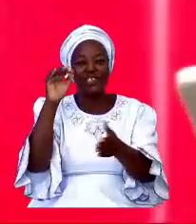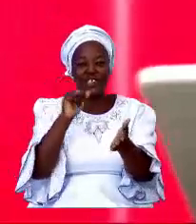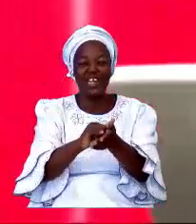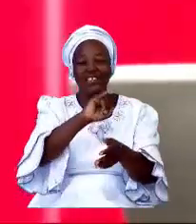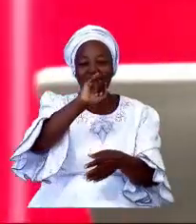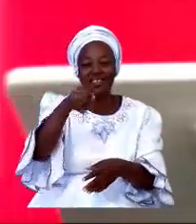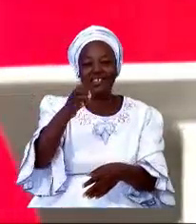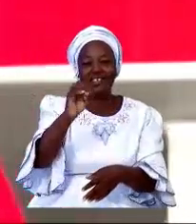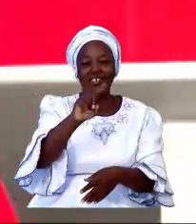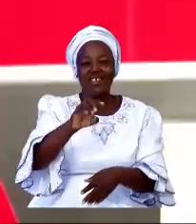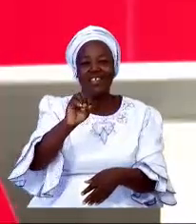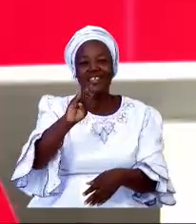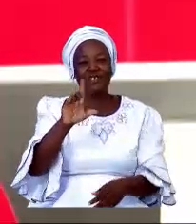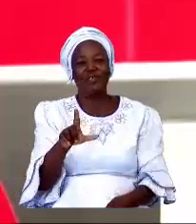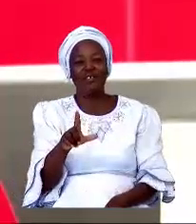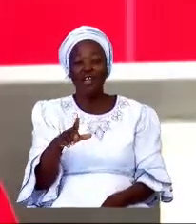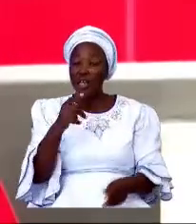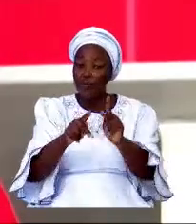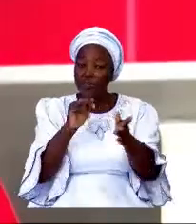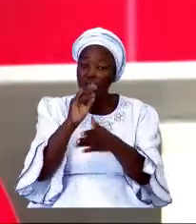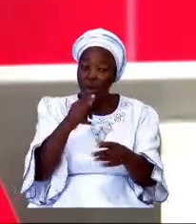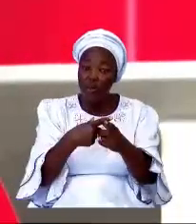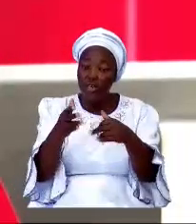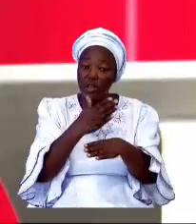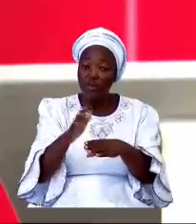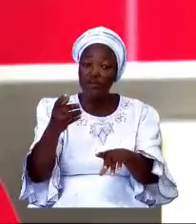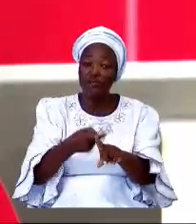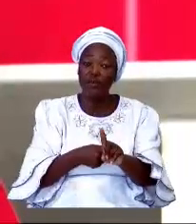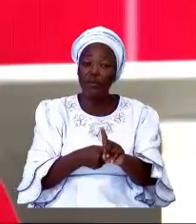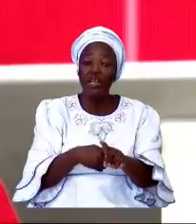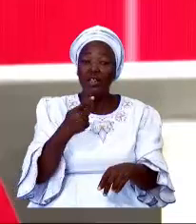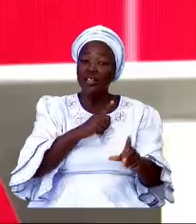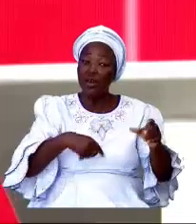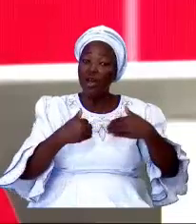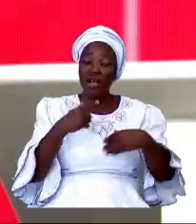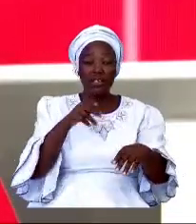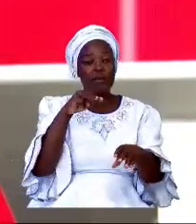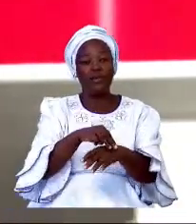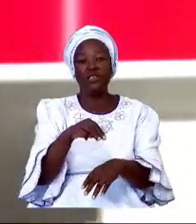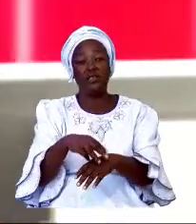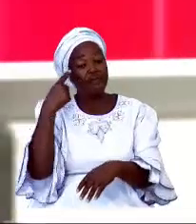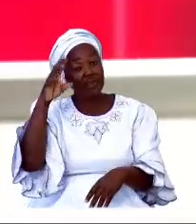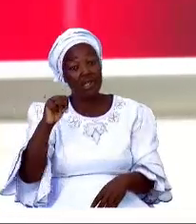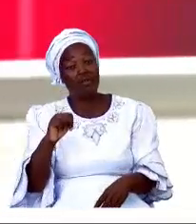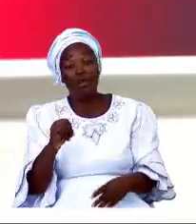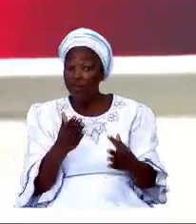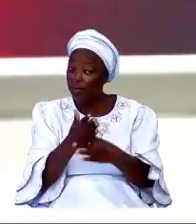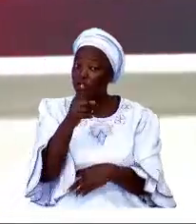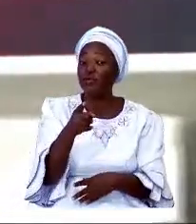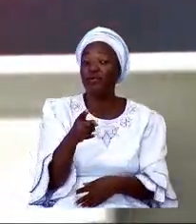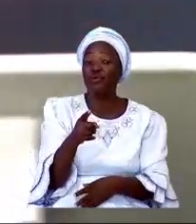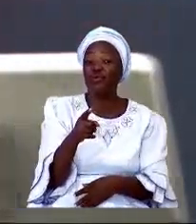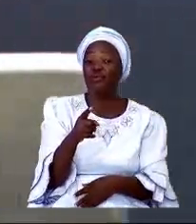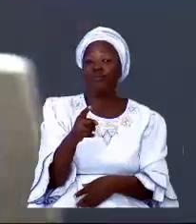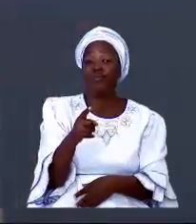a message from God for that Jezebel. The people you are running away from, the